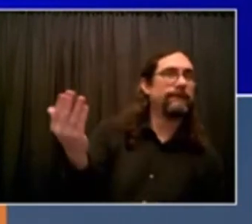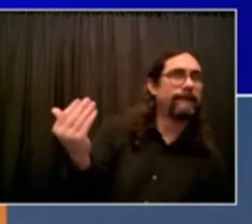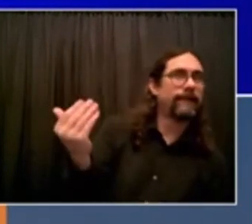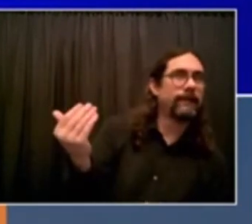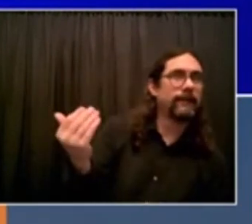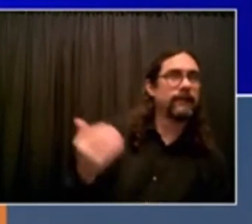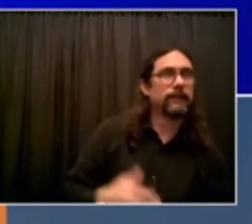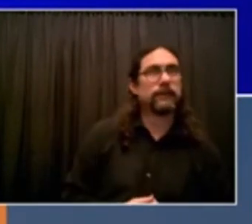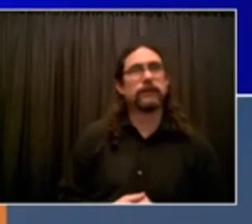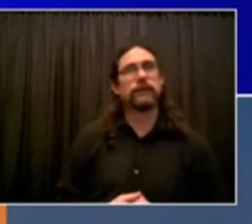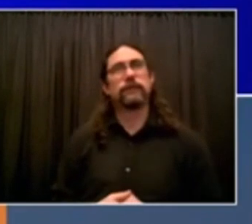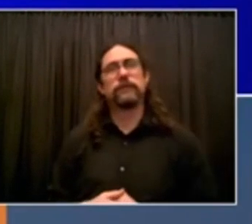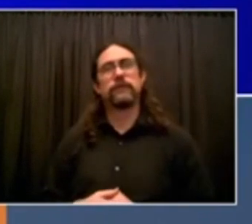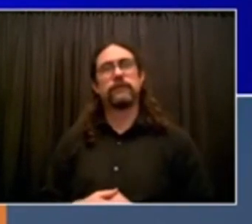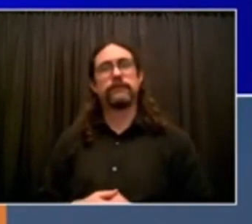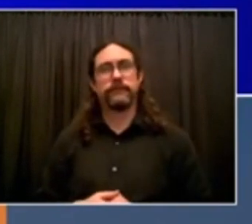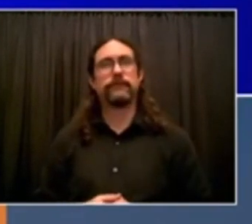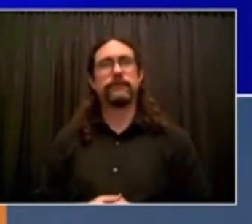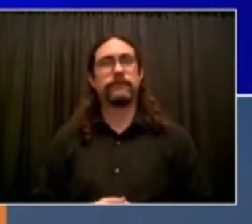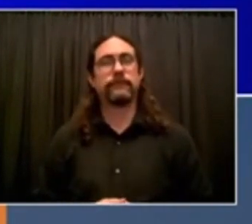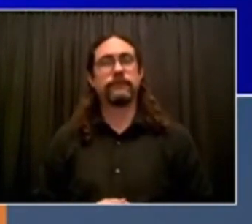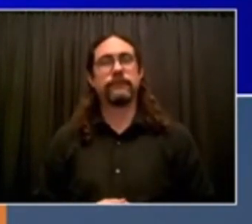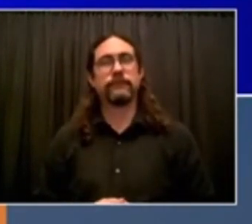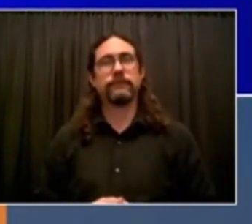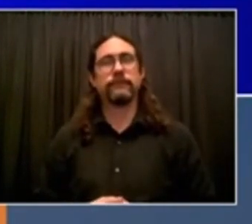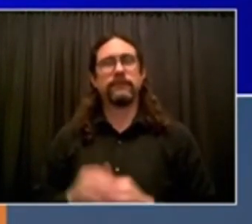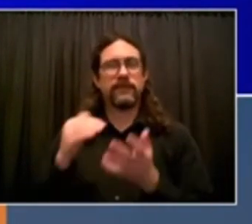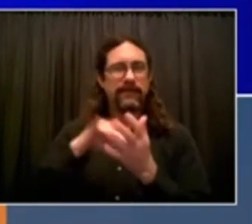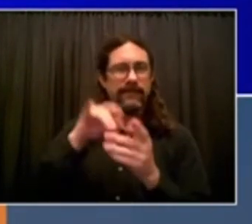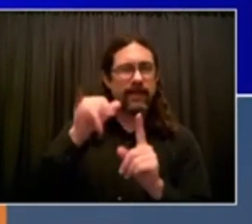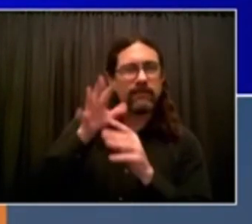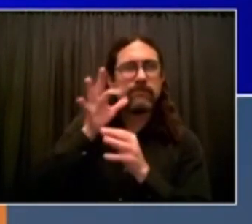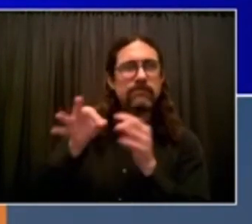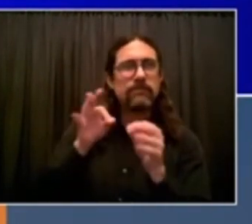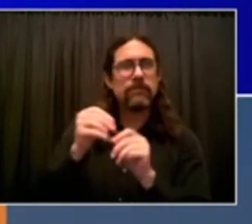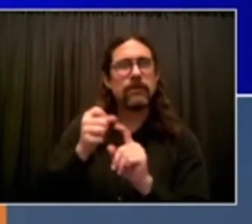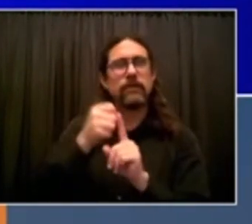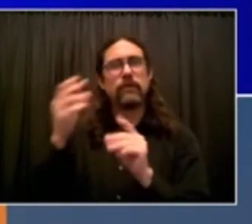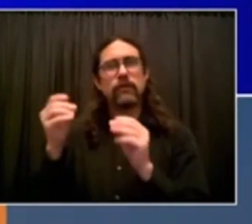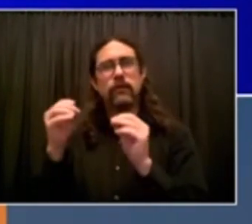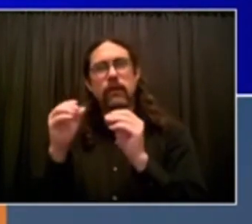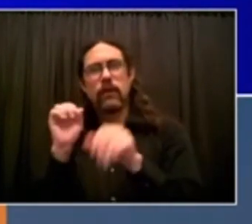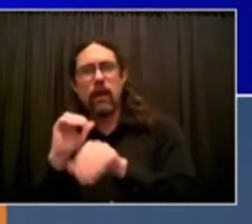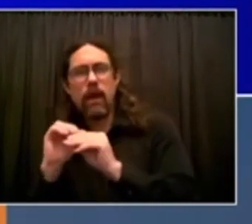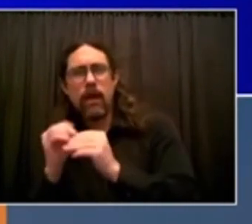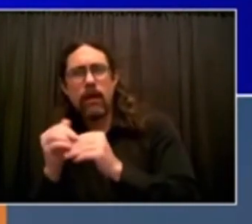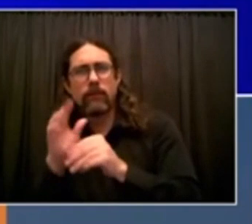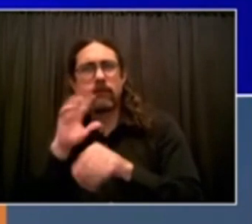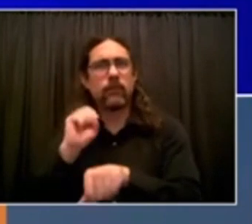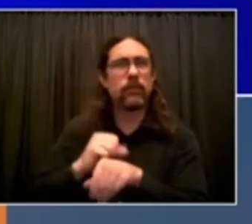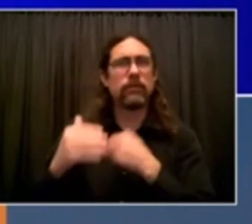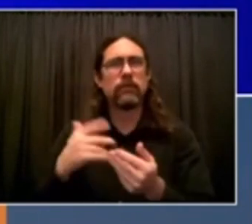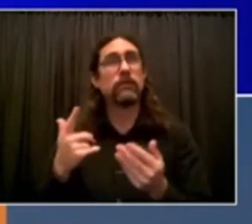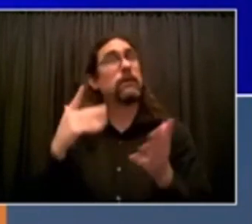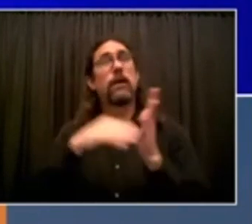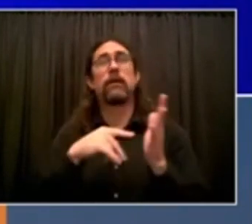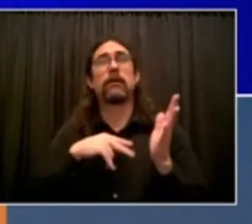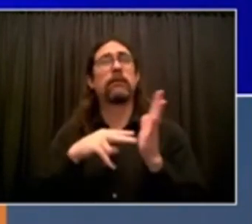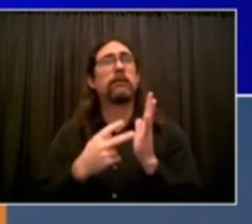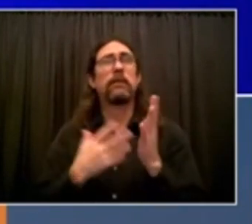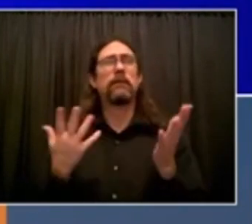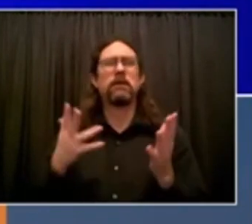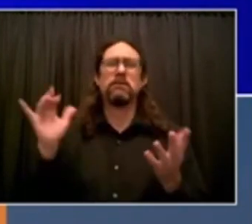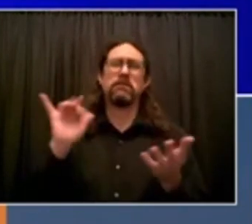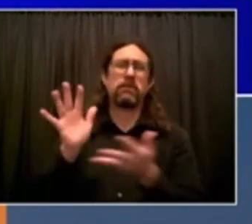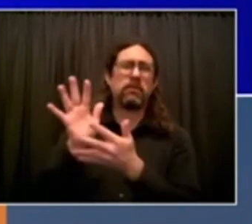restaurants, all those fitness clubs, all those entertainment facilities, movie theaters, all sorts of places, they've been working with us.